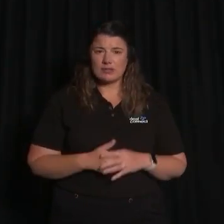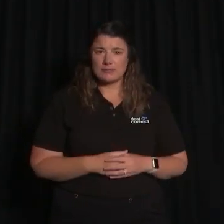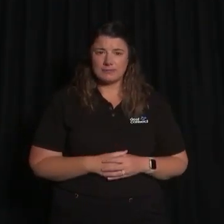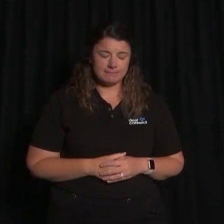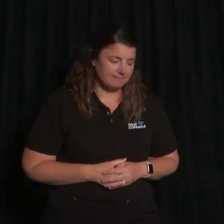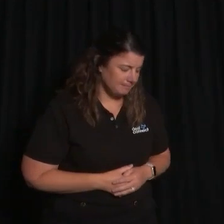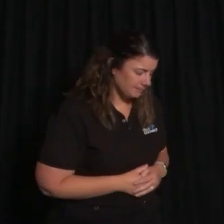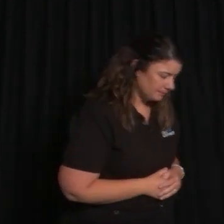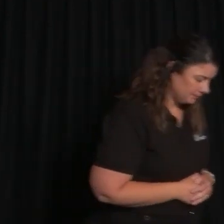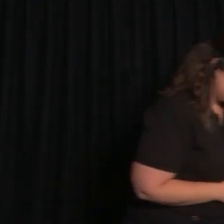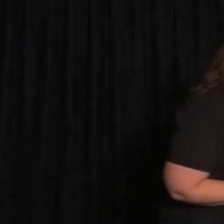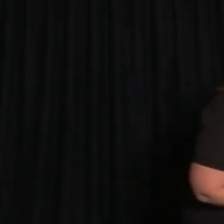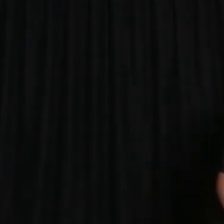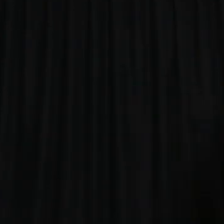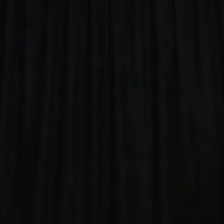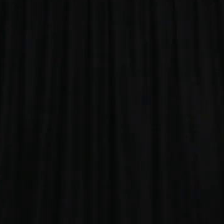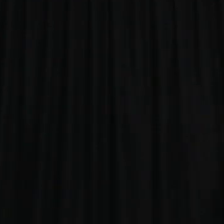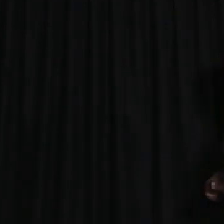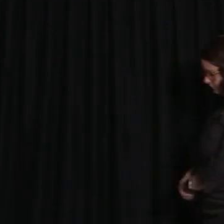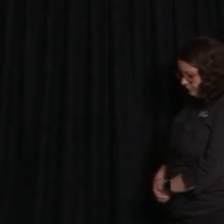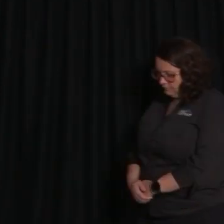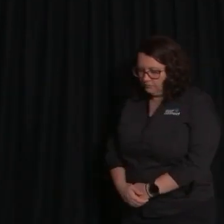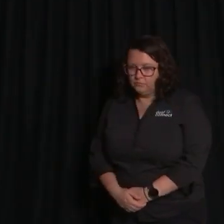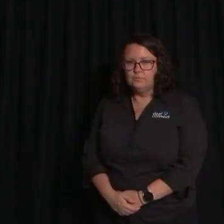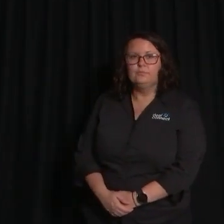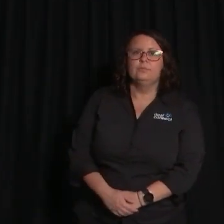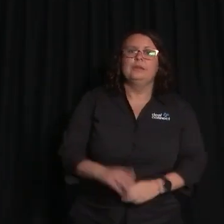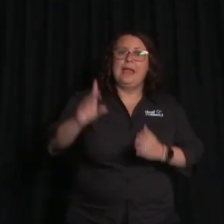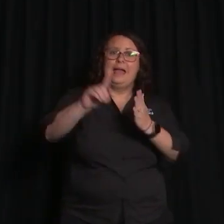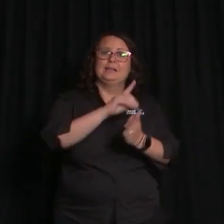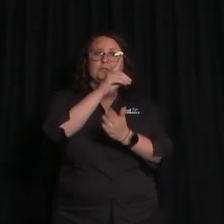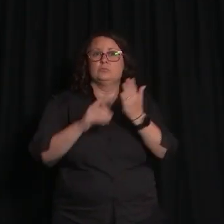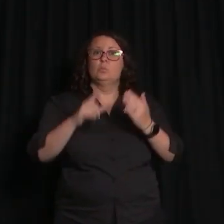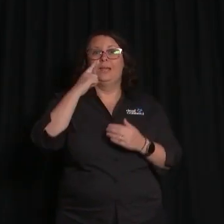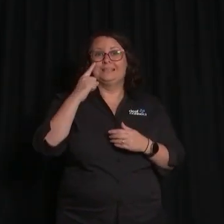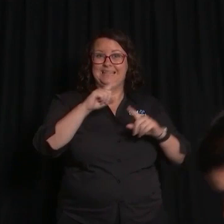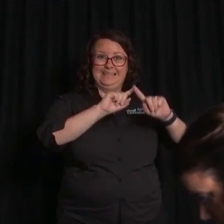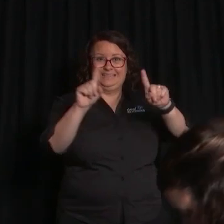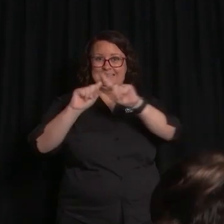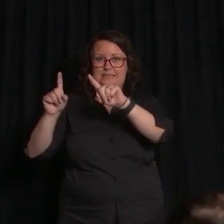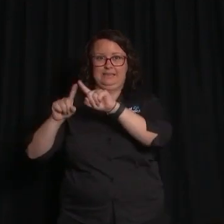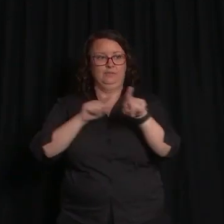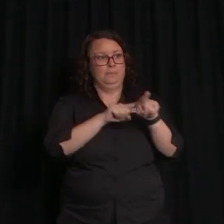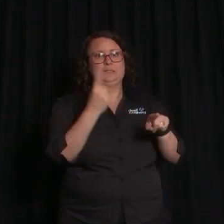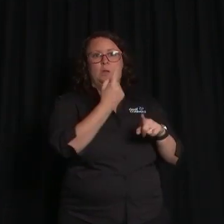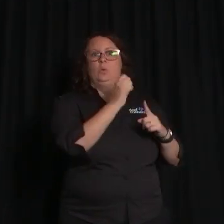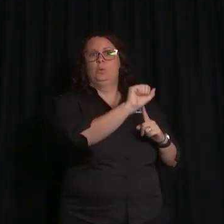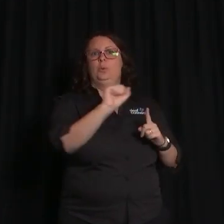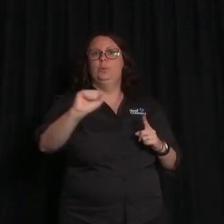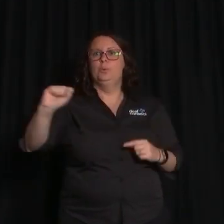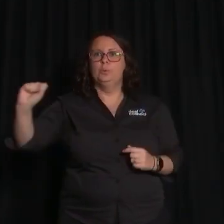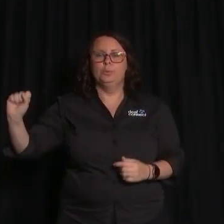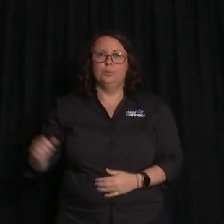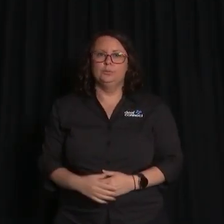And discrimination varies across the subgroups as well. As we could see with the suicidality rates that Adam presented, this is not